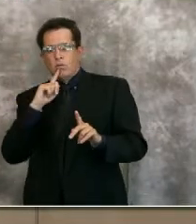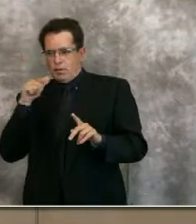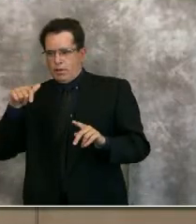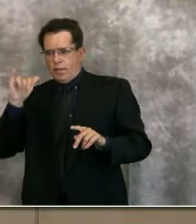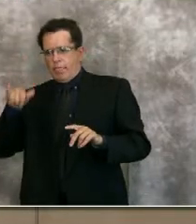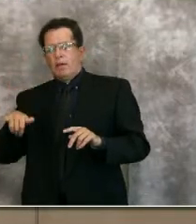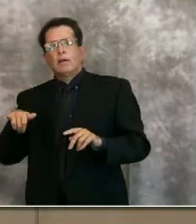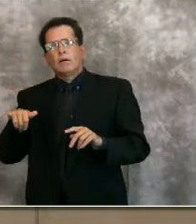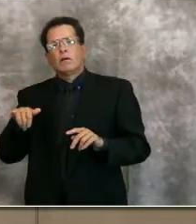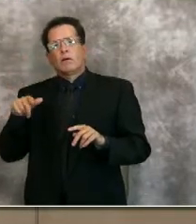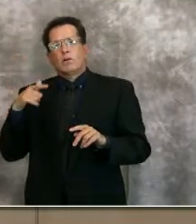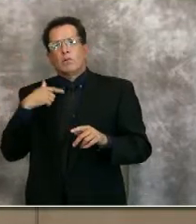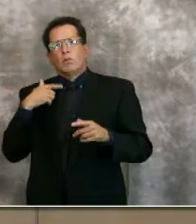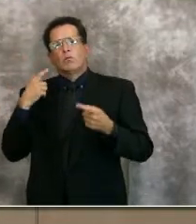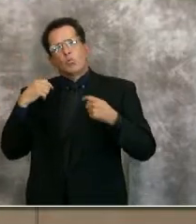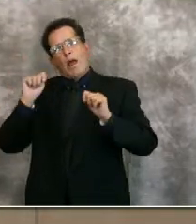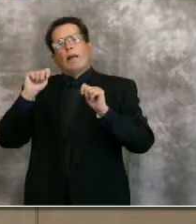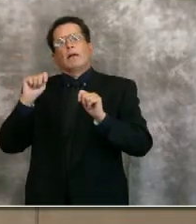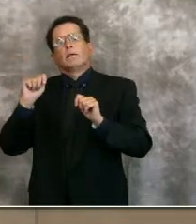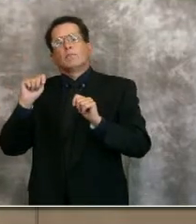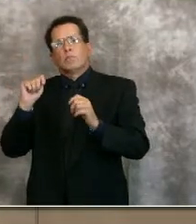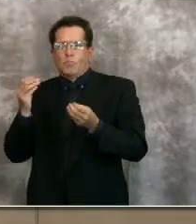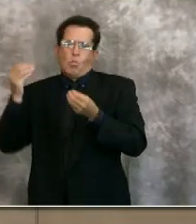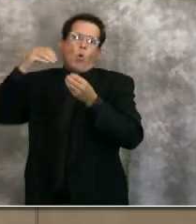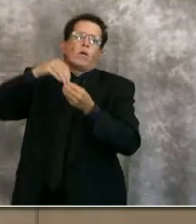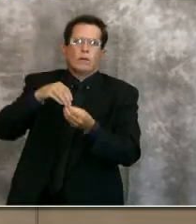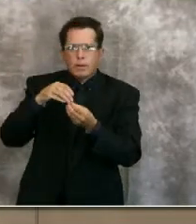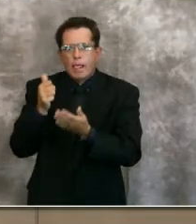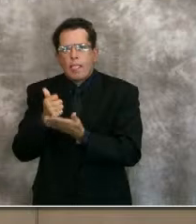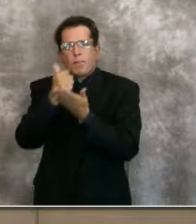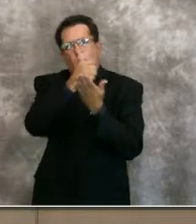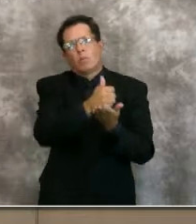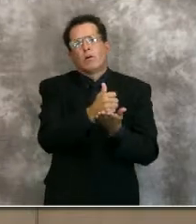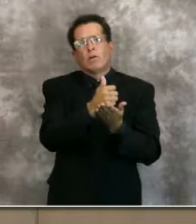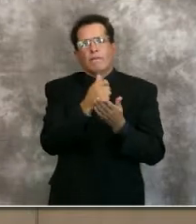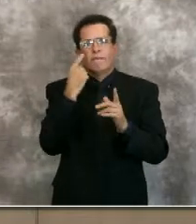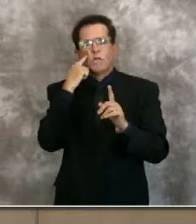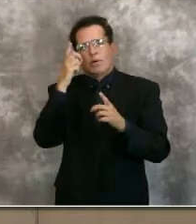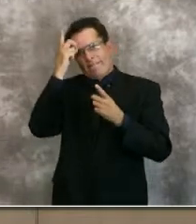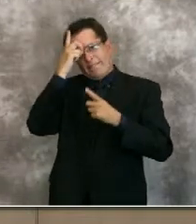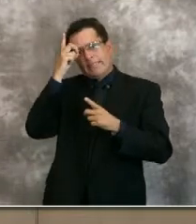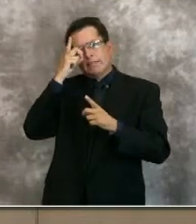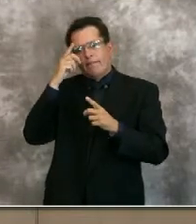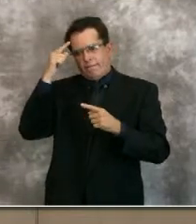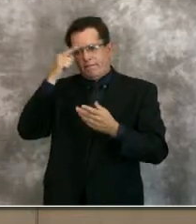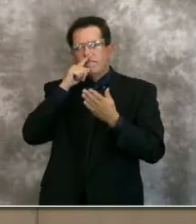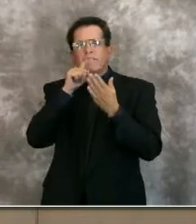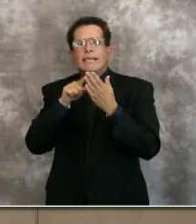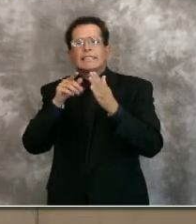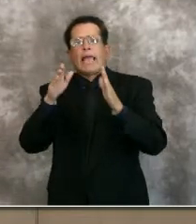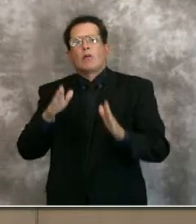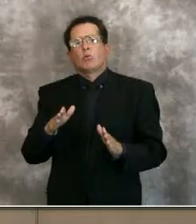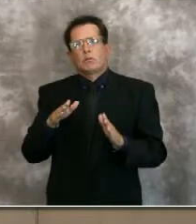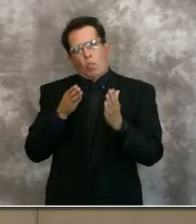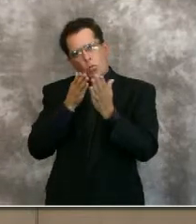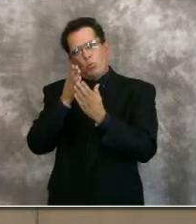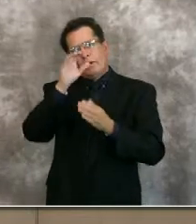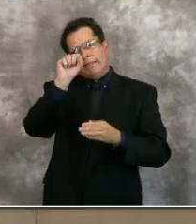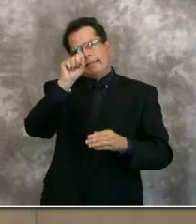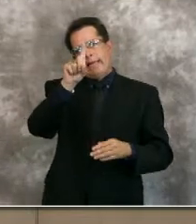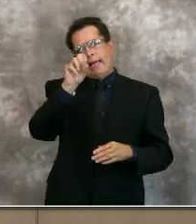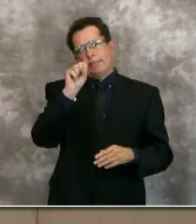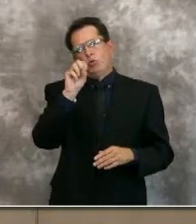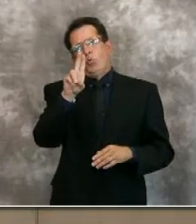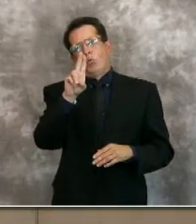go above and beyond. As a complement of our tracers and disease investigators, this is through San Diego State